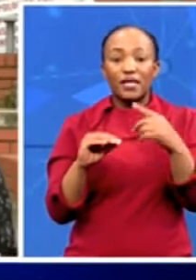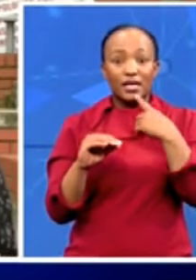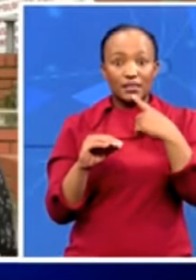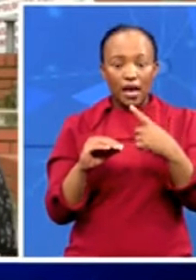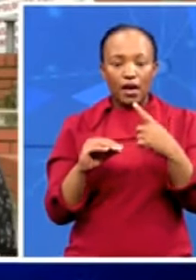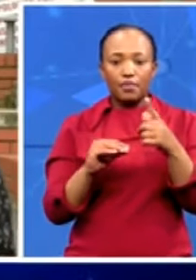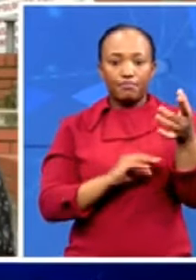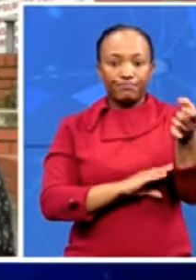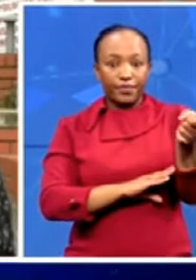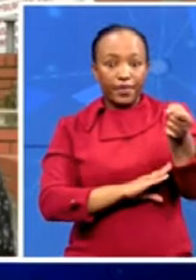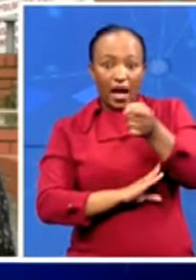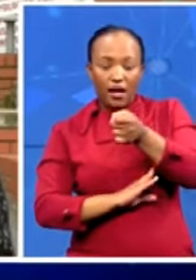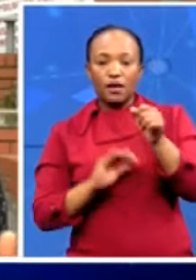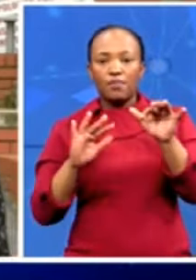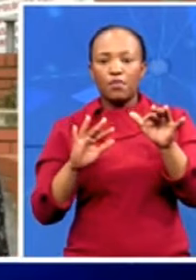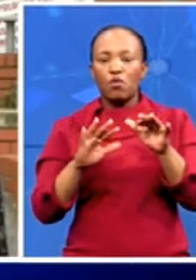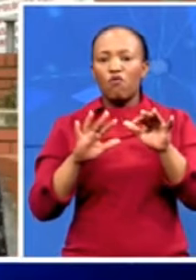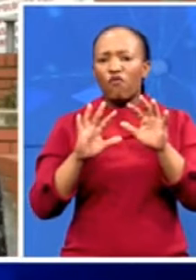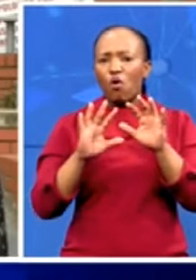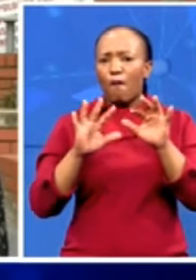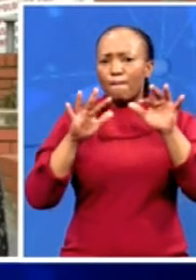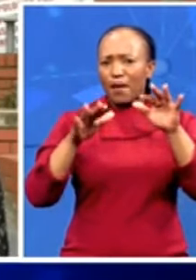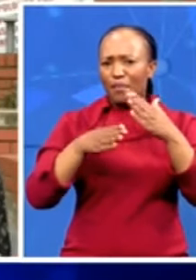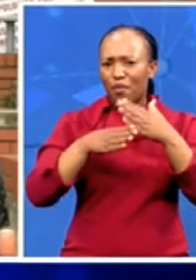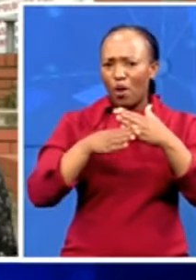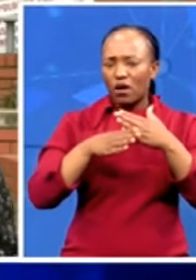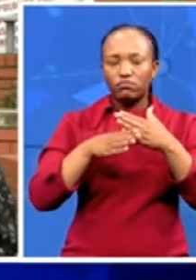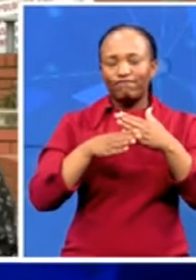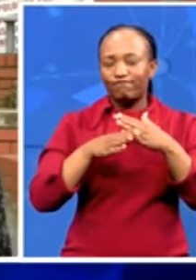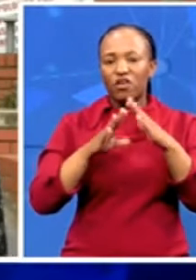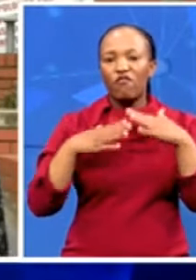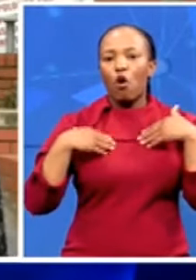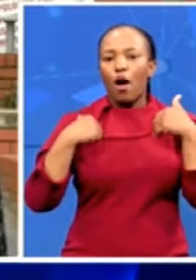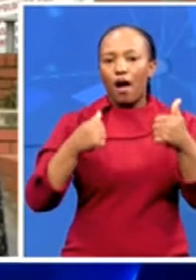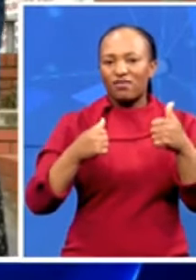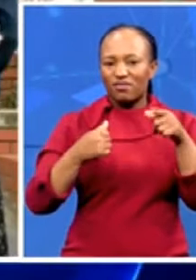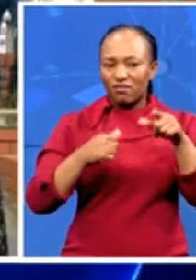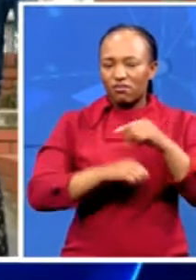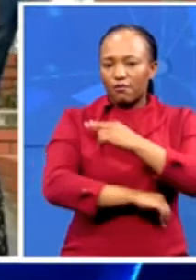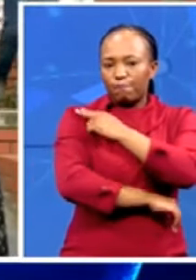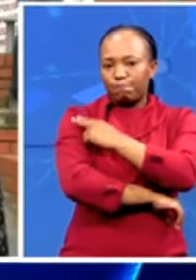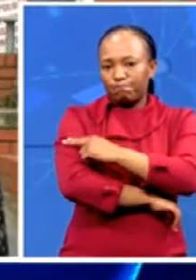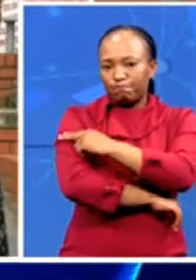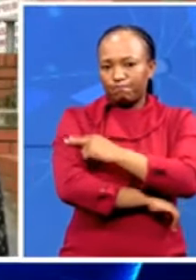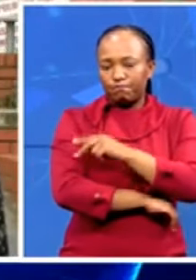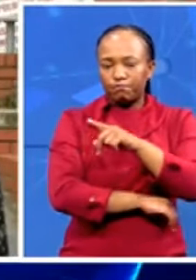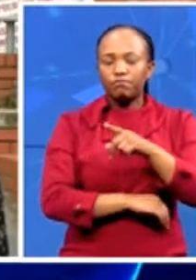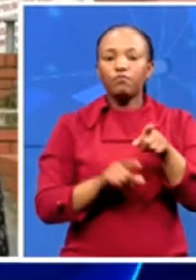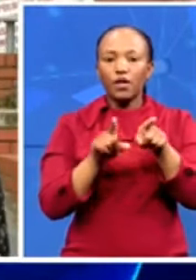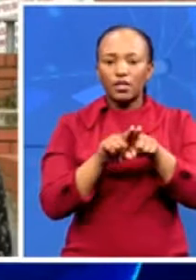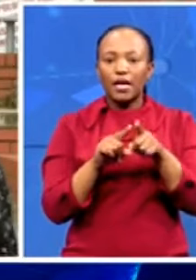these health facilities, and also into across the provincial